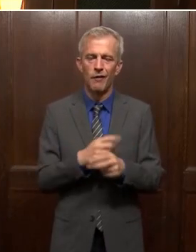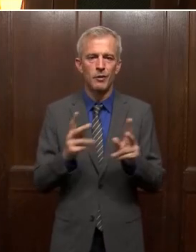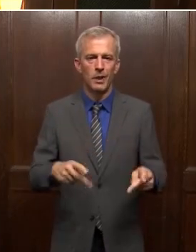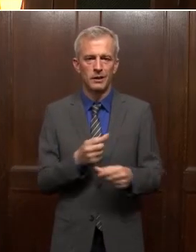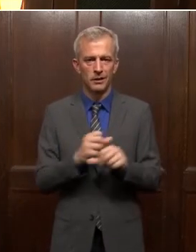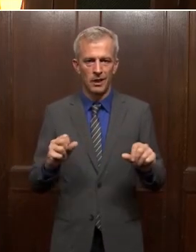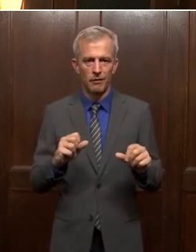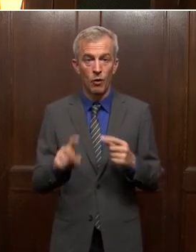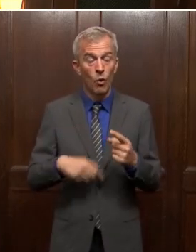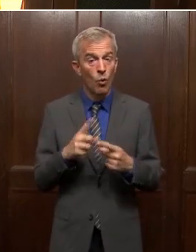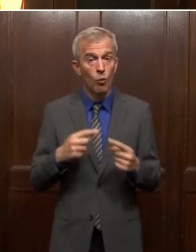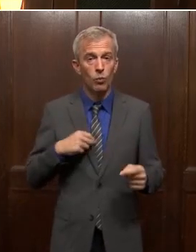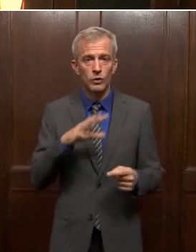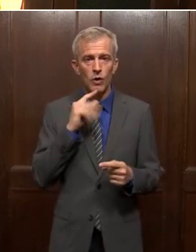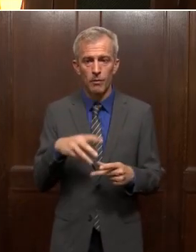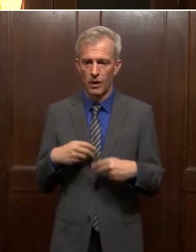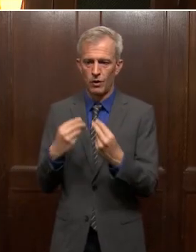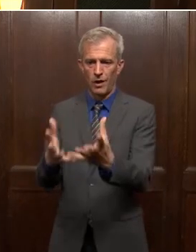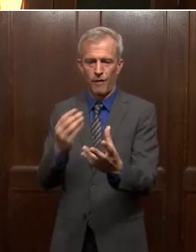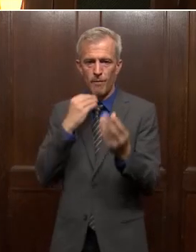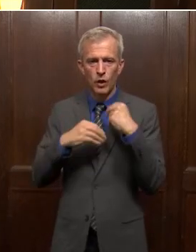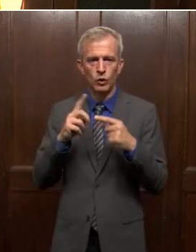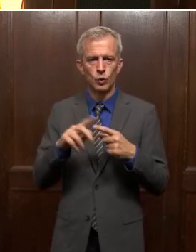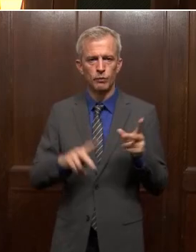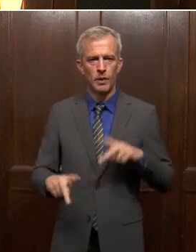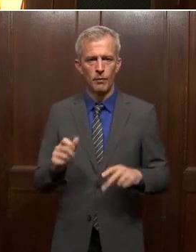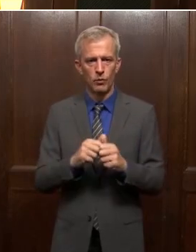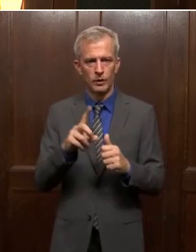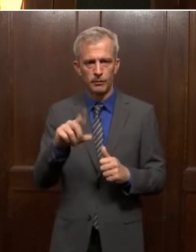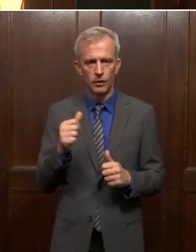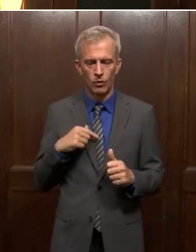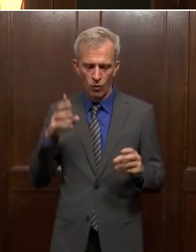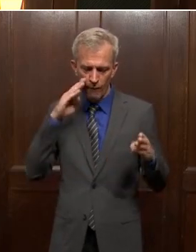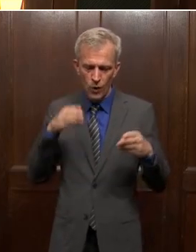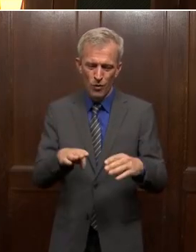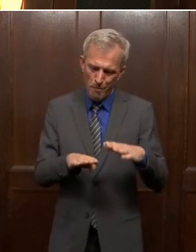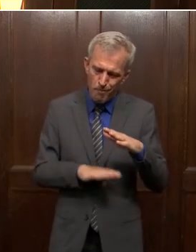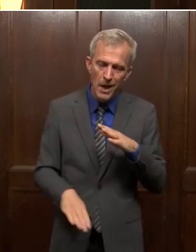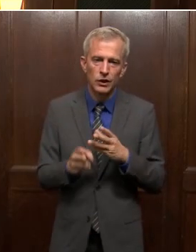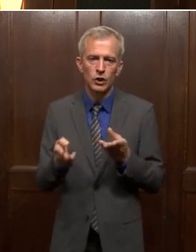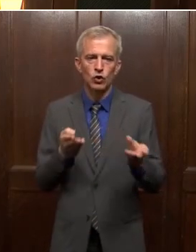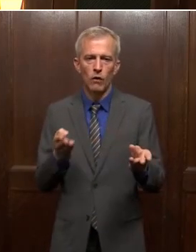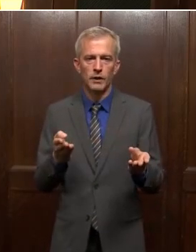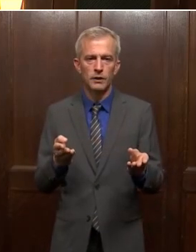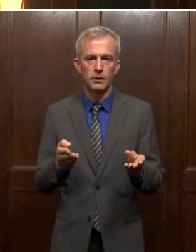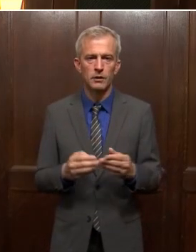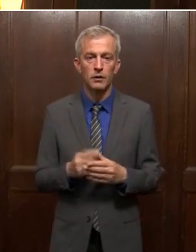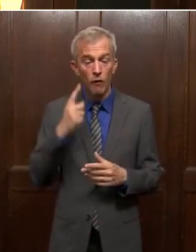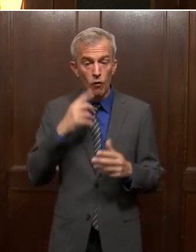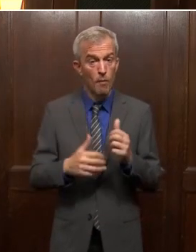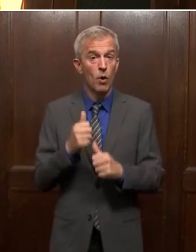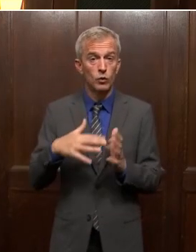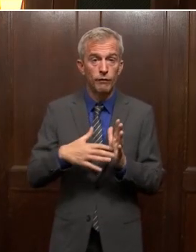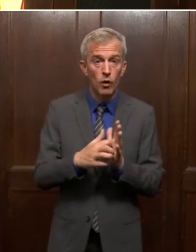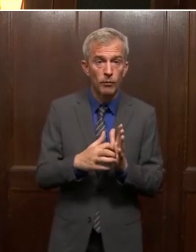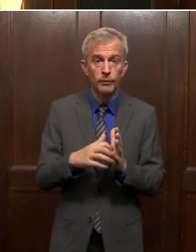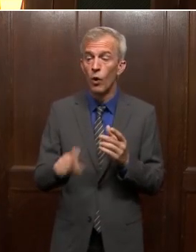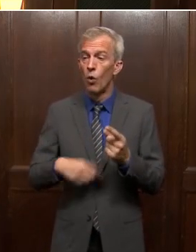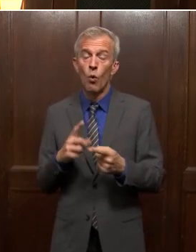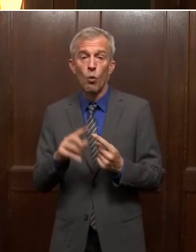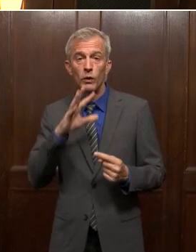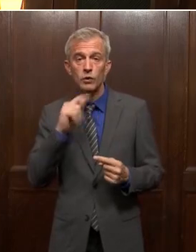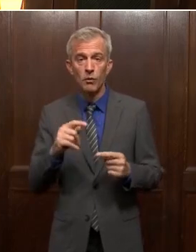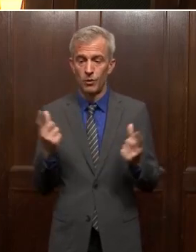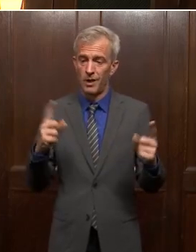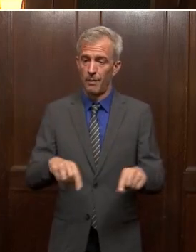we talk about delivering meals to folks with disabilities, we're focused on the basics service to the most vulnerable. And when we talk about what's happening in Los